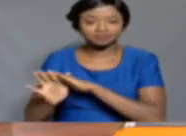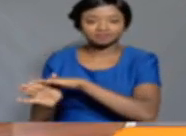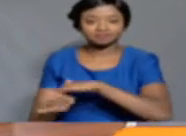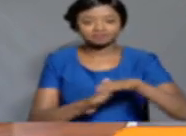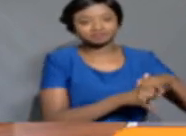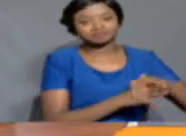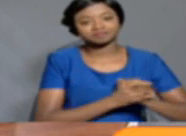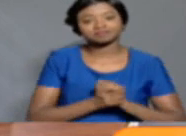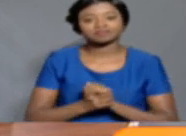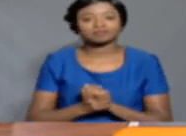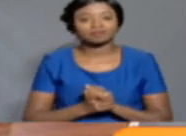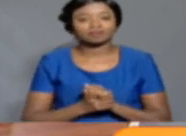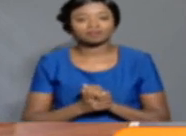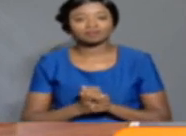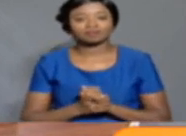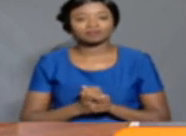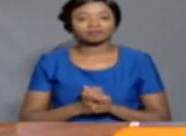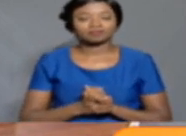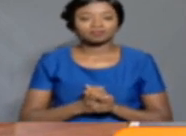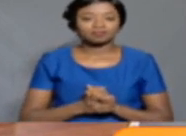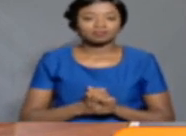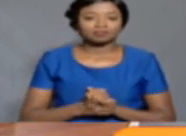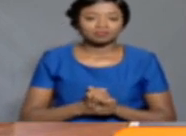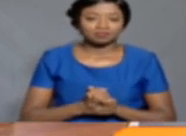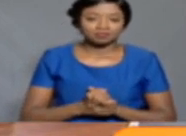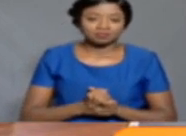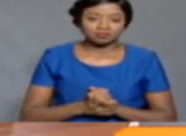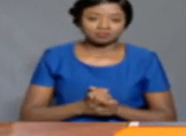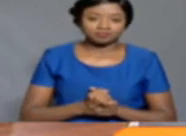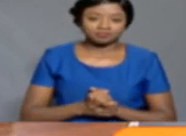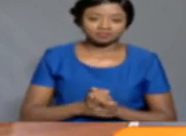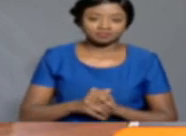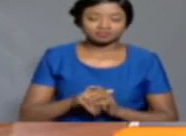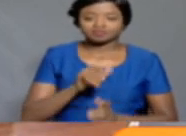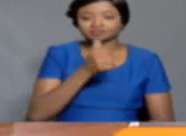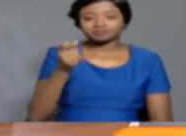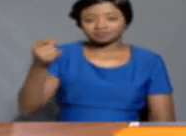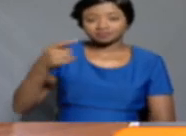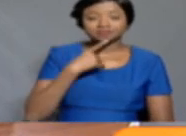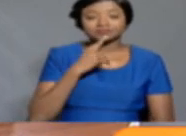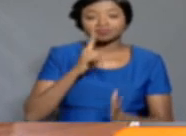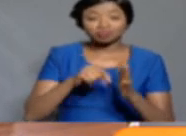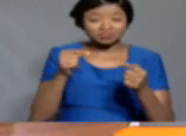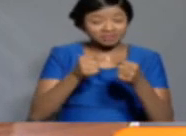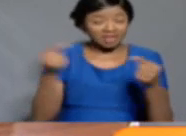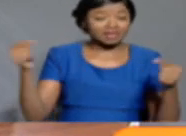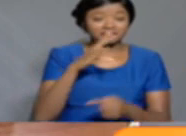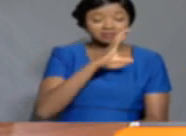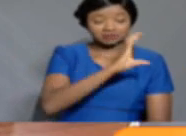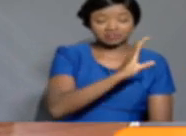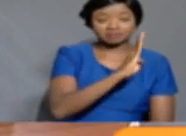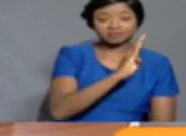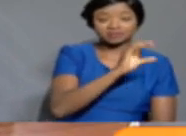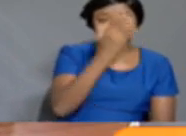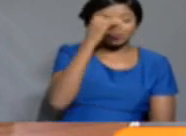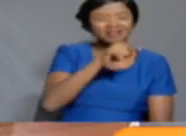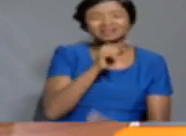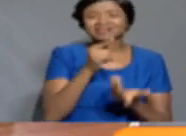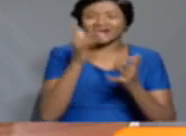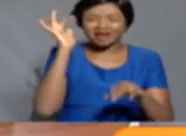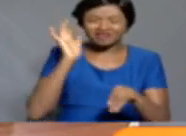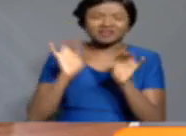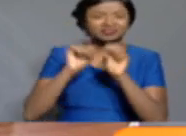Njoya has been speaking about this issue. Yeah. This is what she said. She says she's against CBC because it distorts society. Parents are